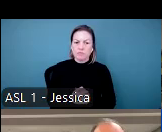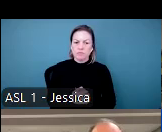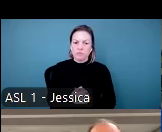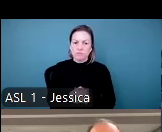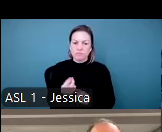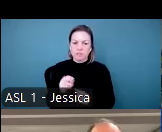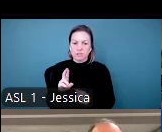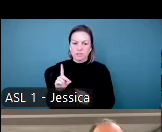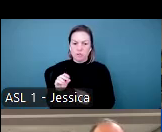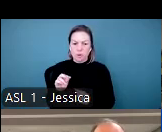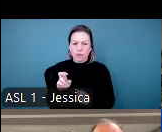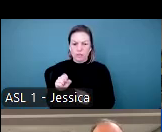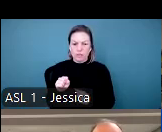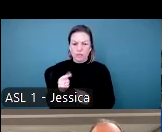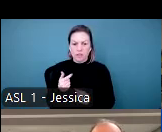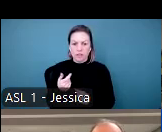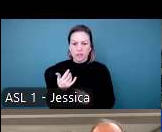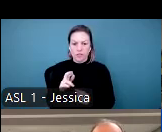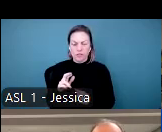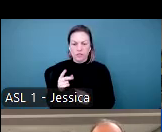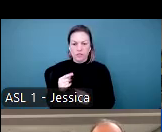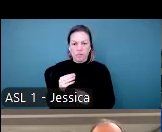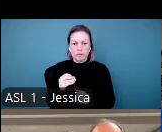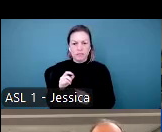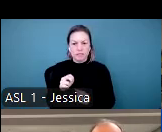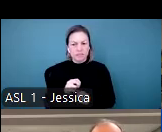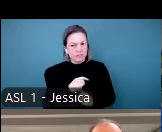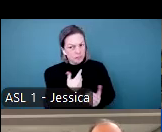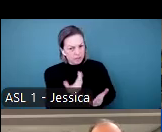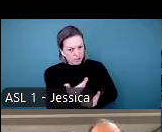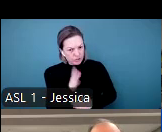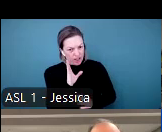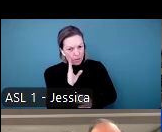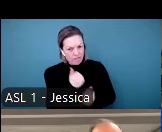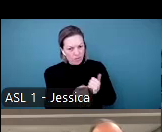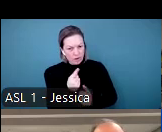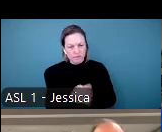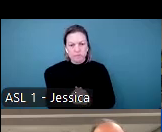Dr. Dolores Gallagher Thompson, Yeah, I'm here. Hi, everyone.